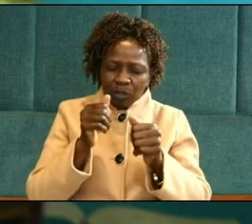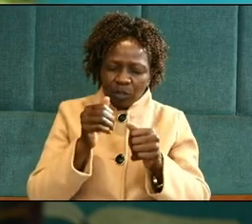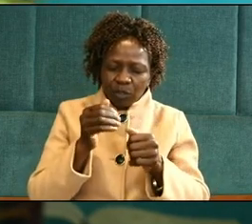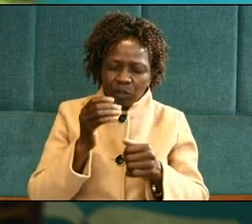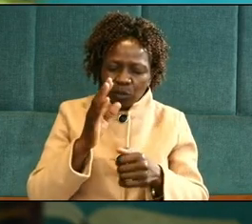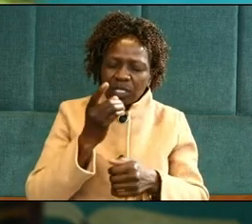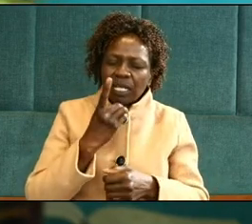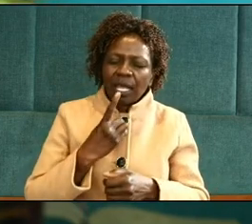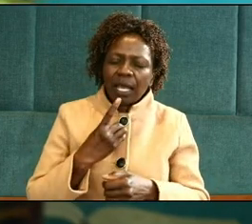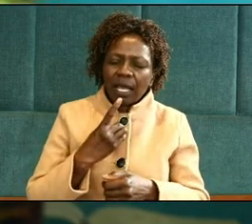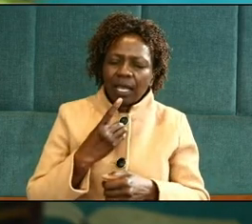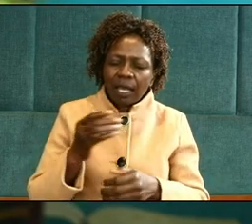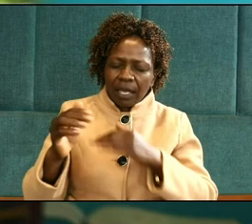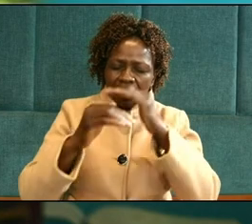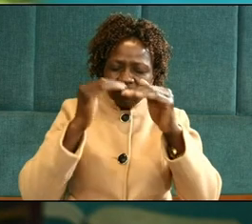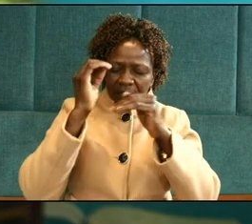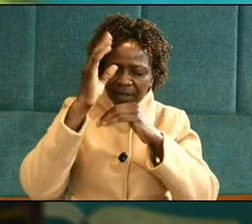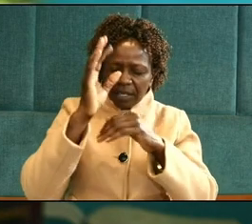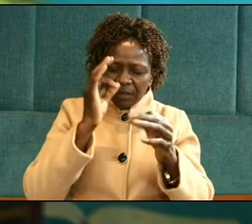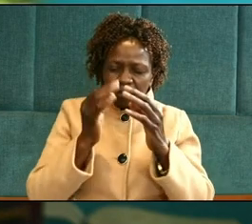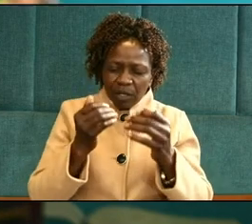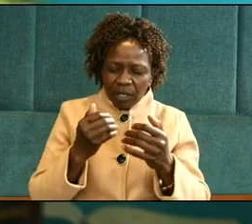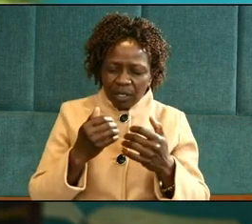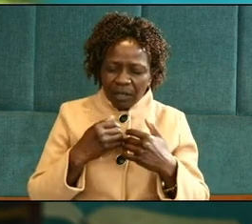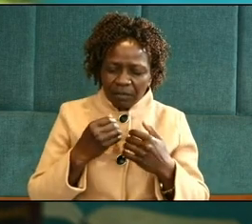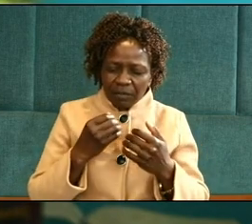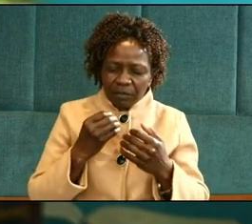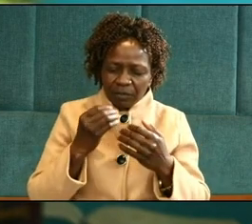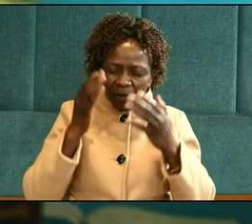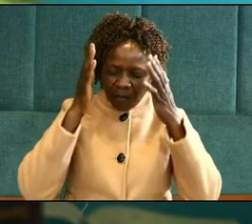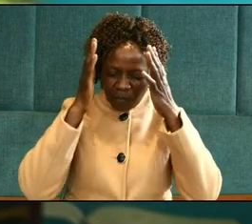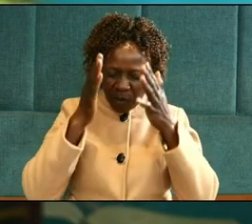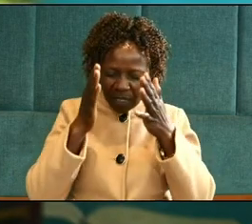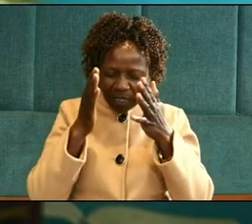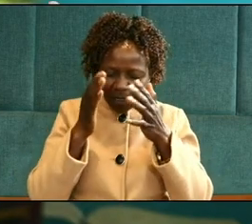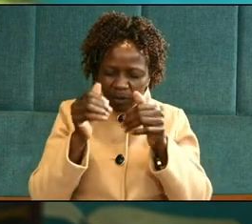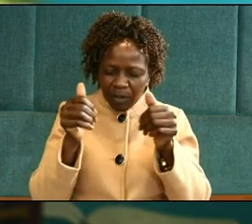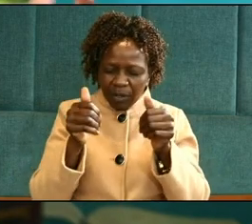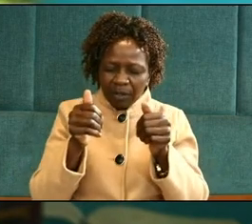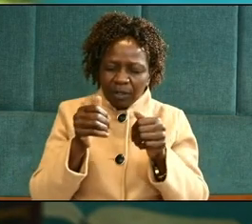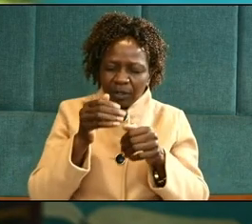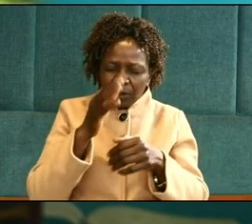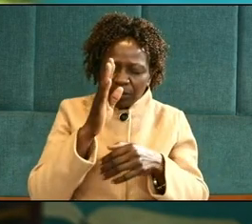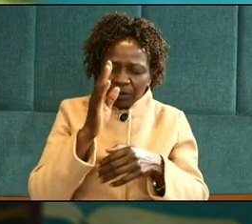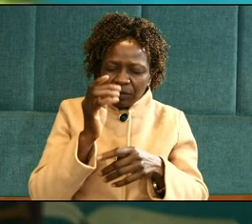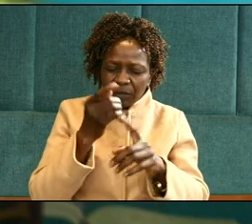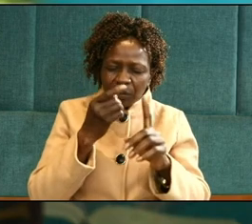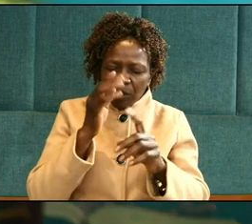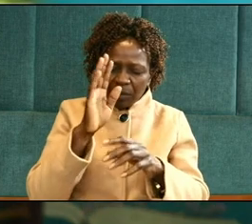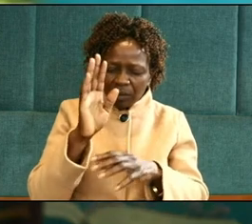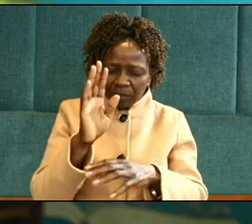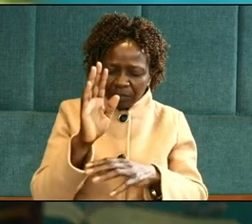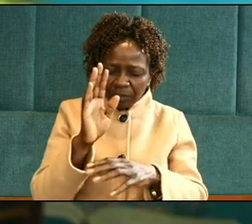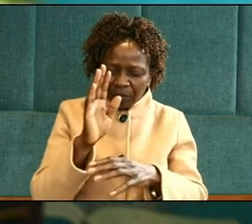envisioned. Heavenly Father, if we have deliberately gone amiss from your goal, may you